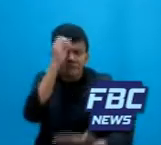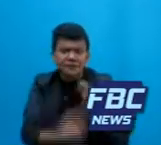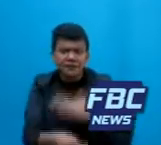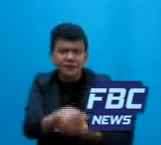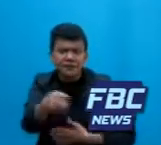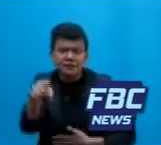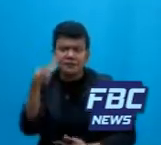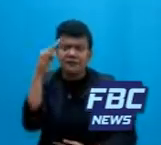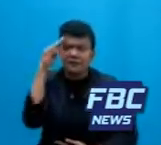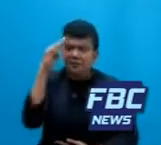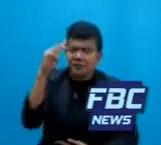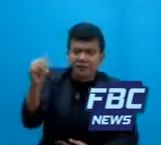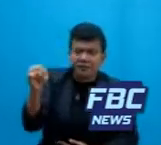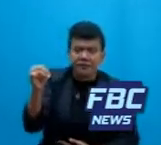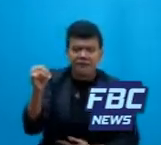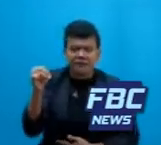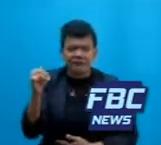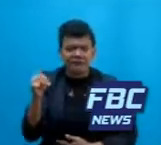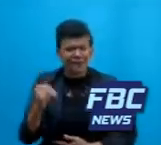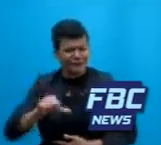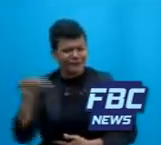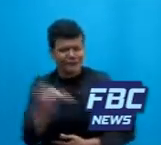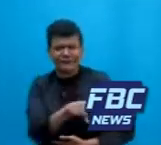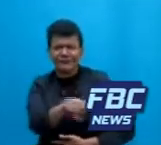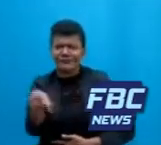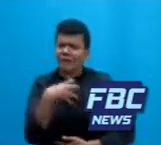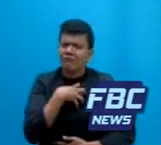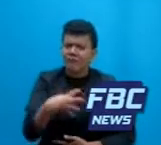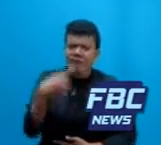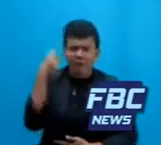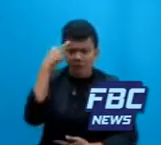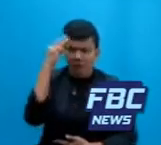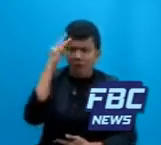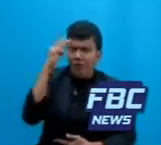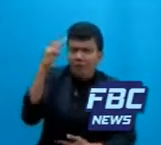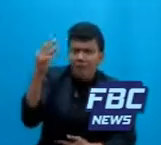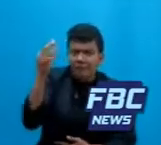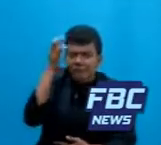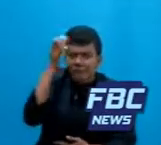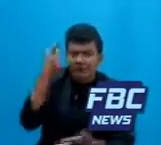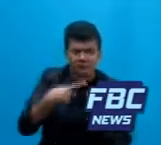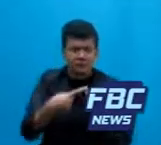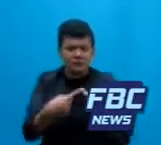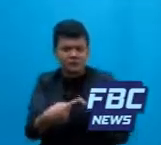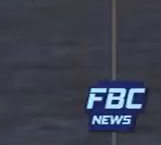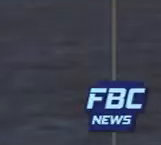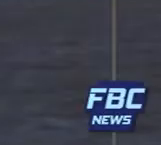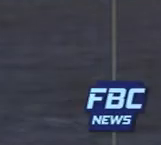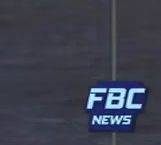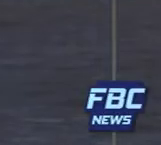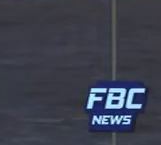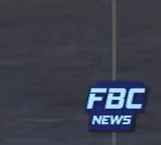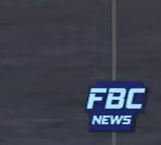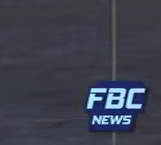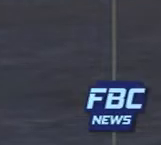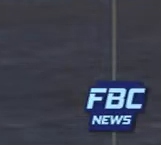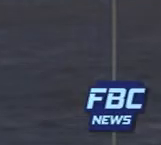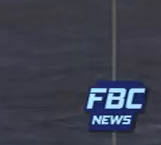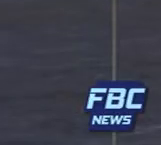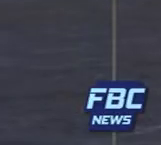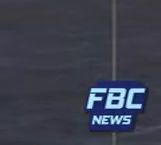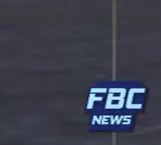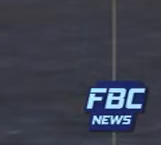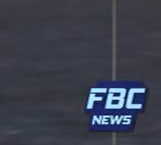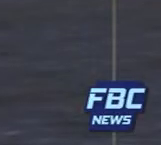side, they would have been a bit more thoughtful in their responses to His Excellency's speech. 3 police